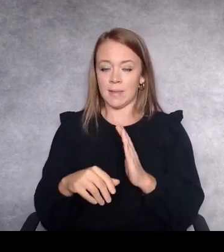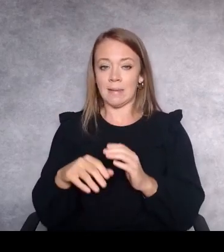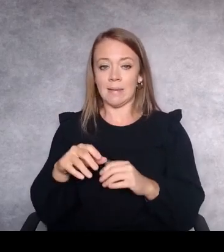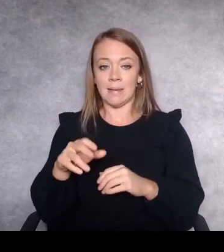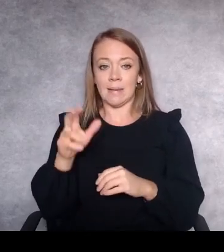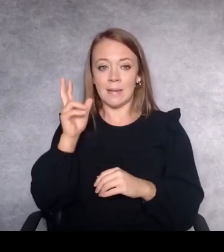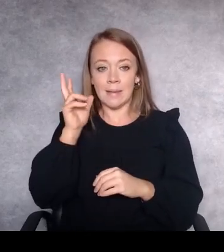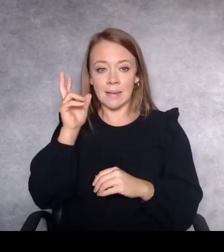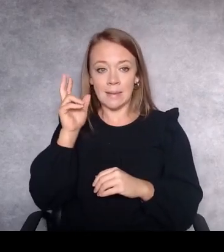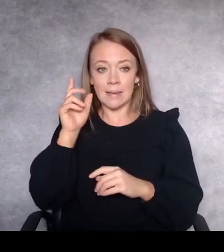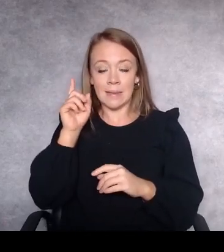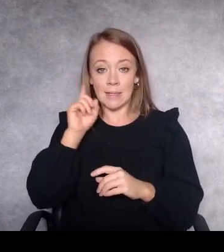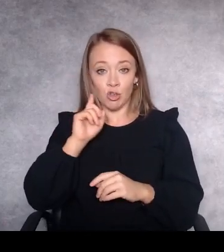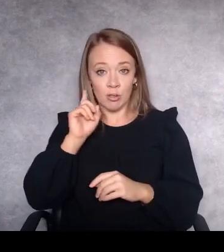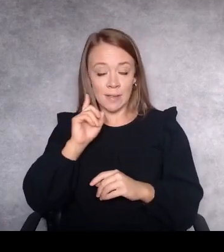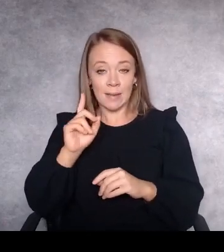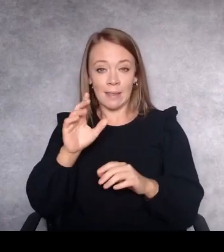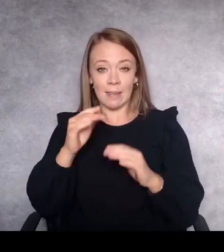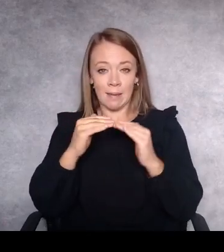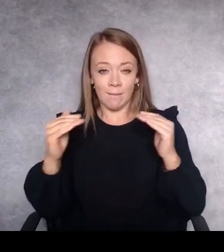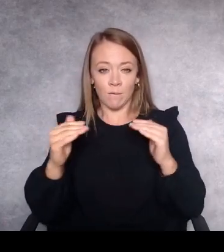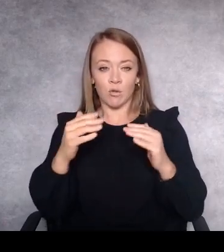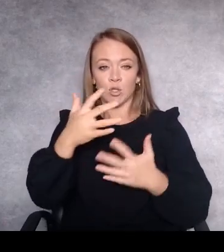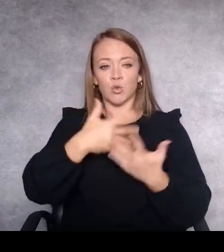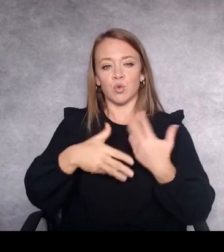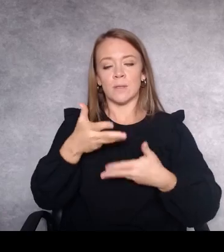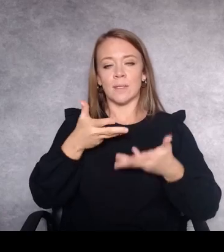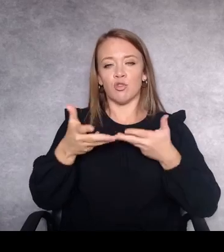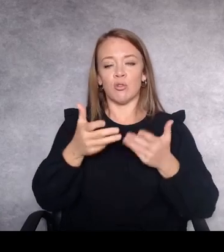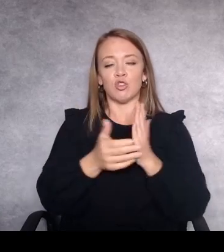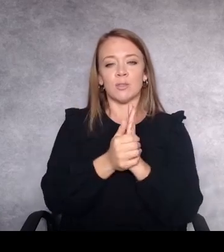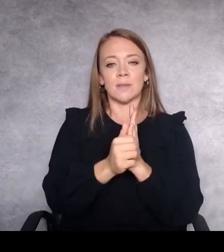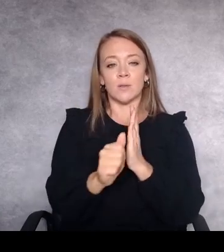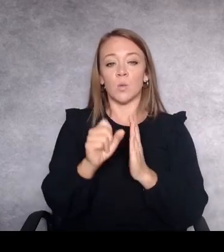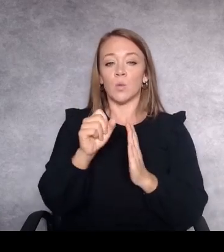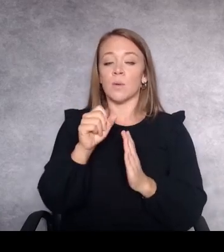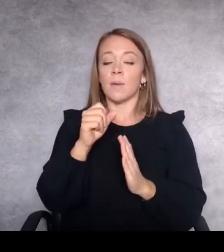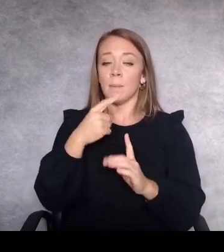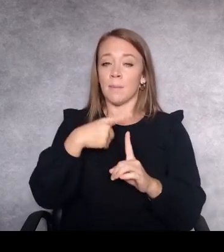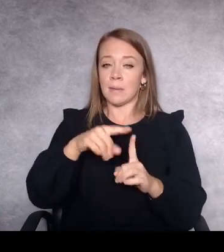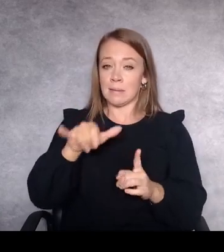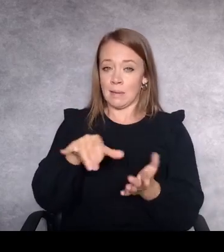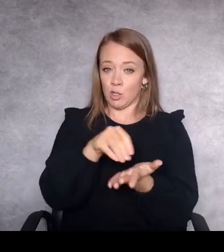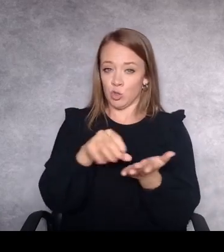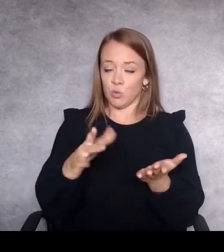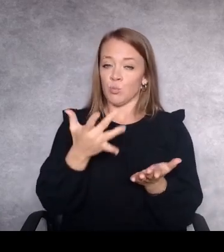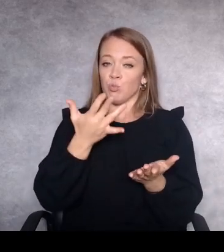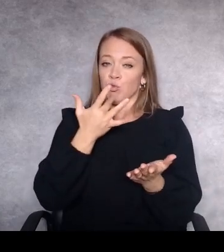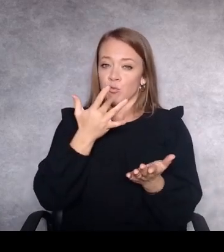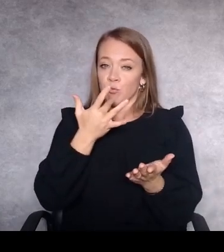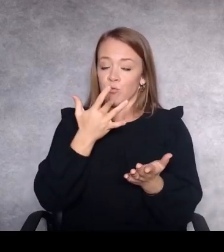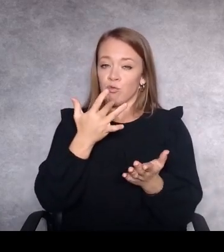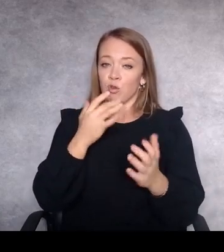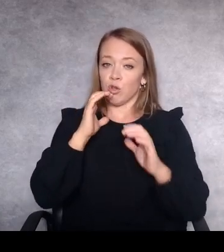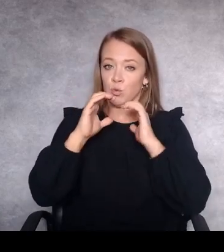hearing, and social interaction skills, and the student's preferred mode or modes of communication.